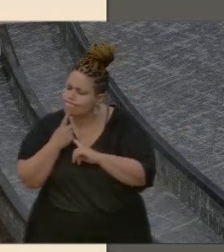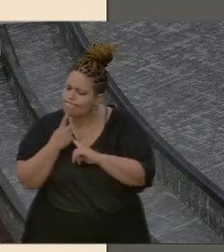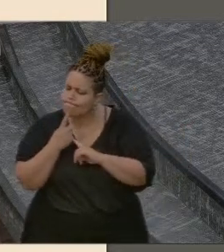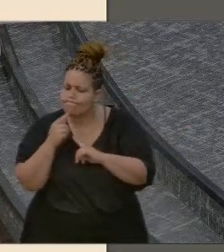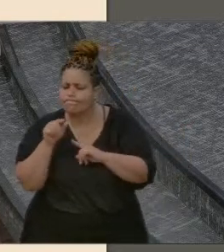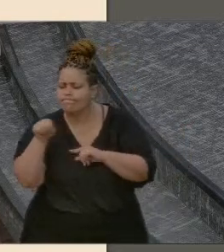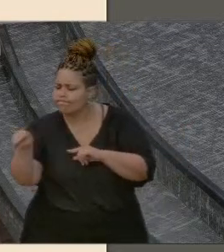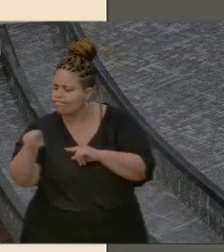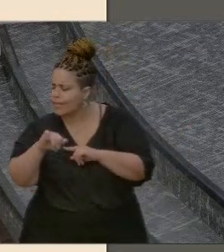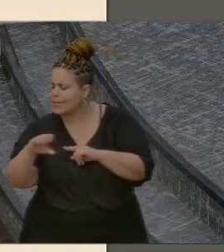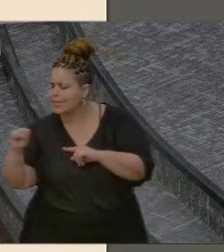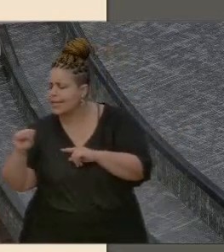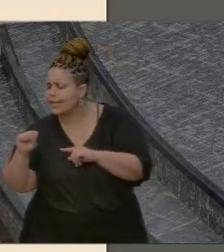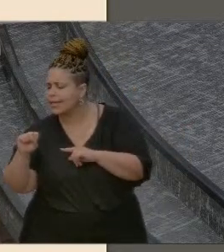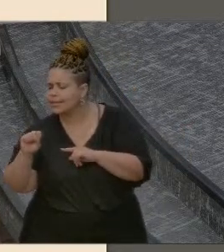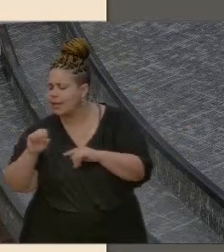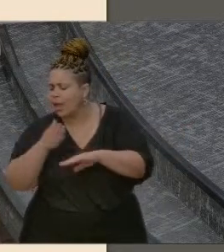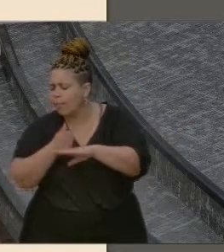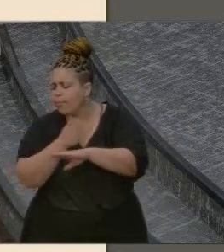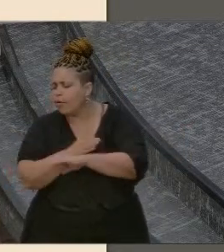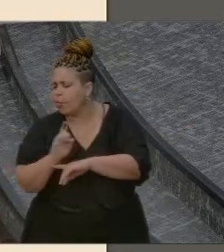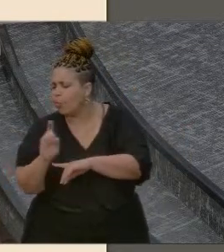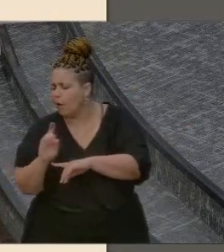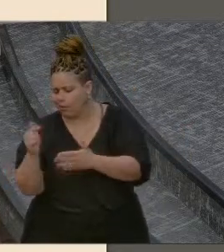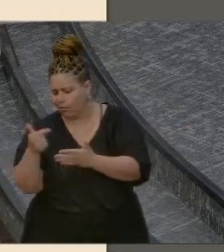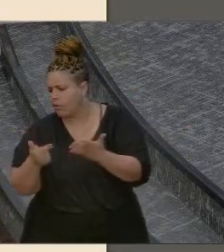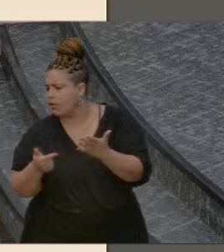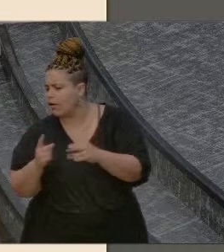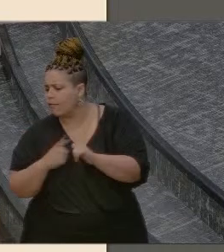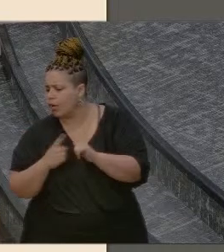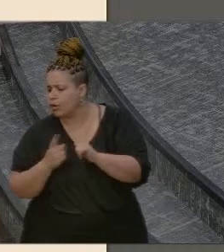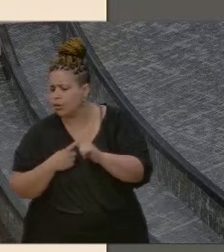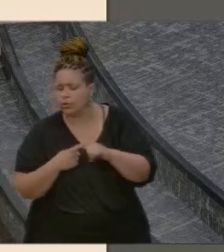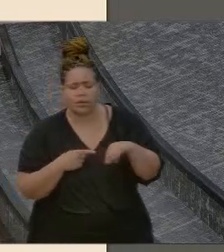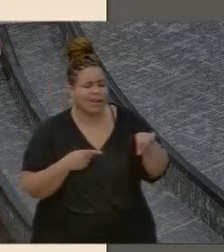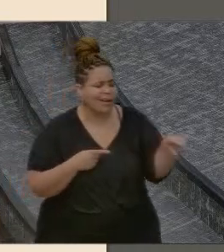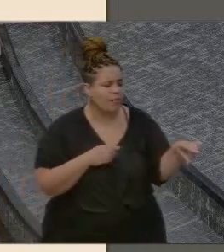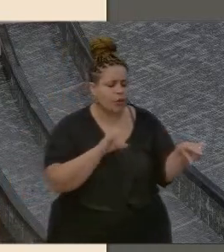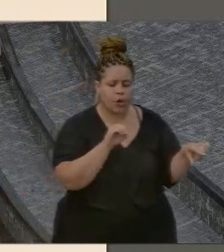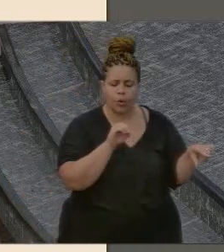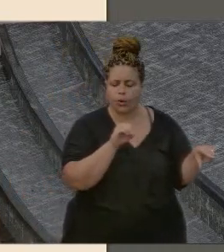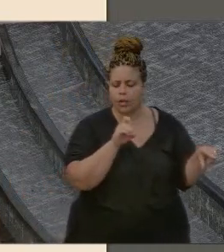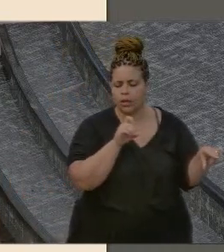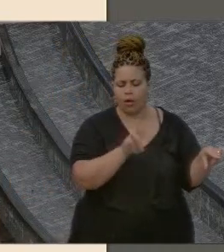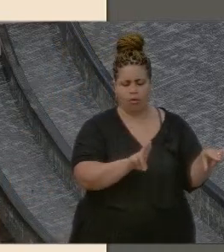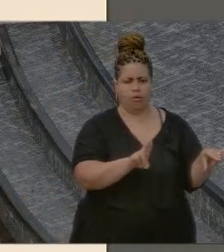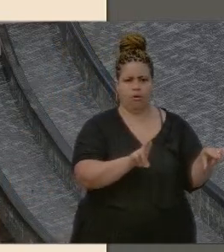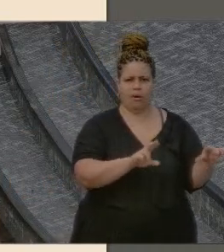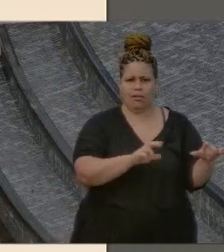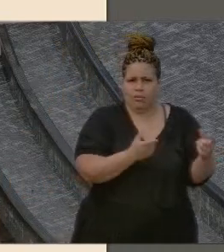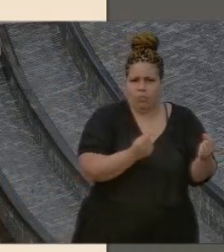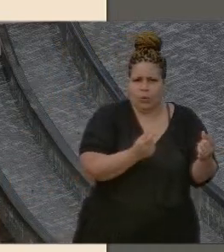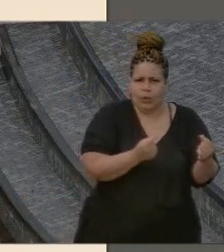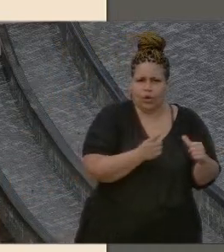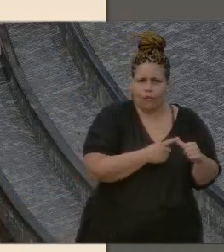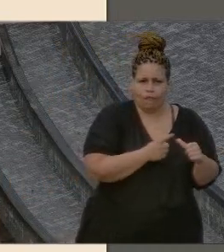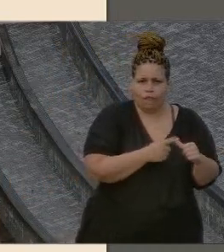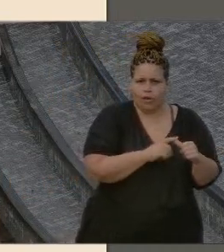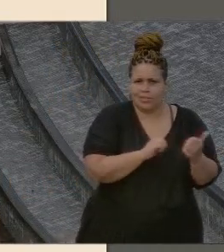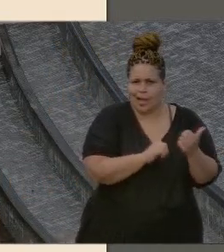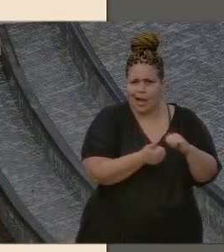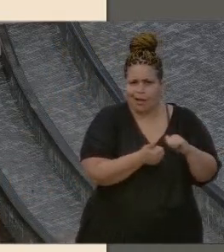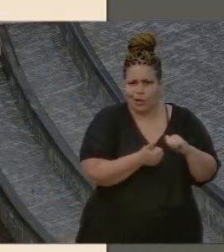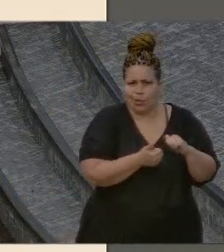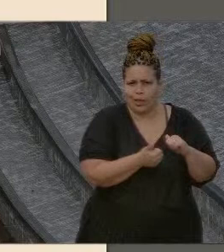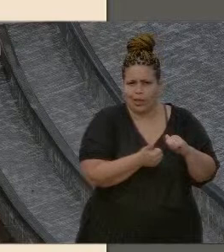we try and invest in some of the programs to reduce ODRs, these schools are very high on our list. So the aim